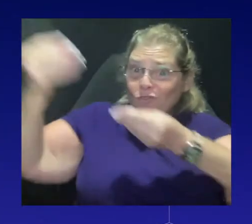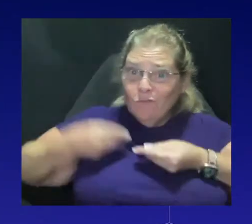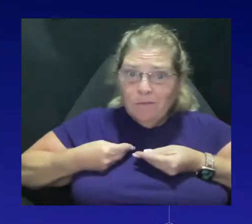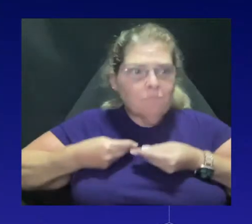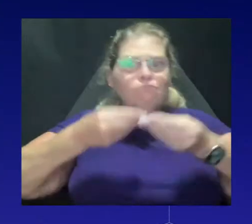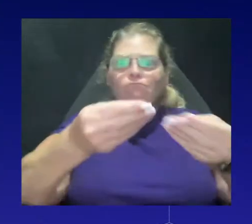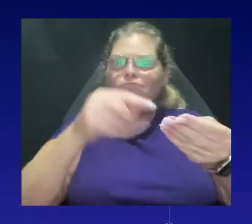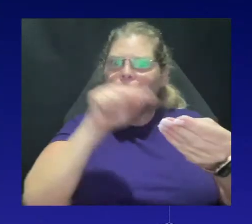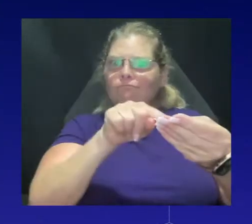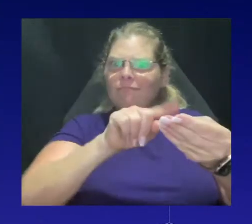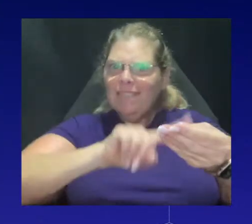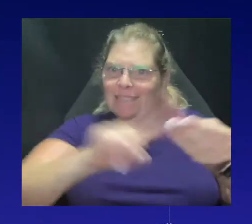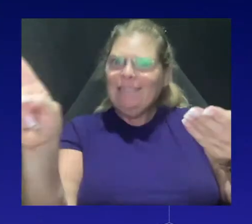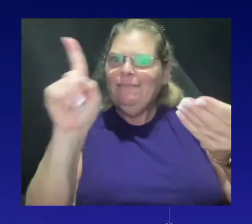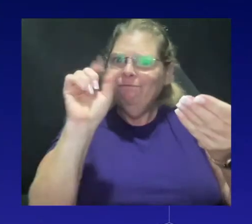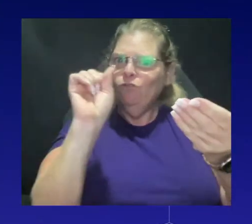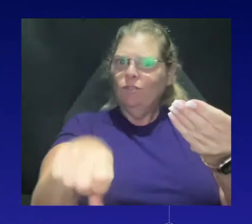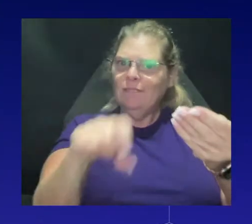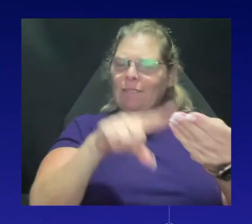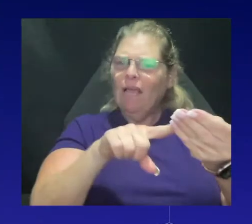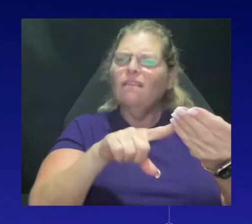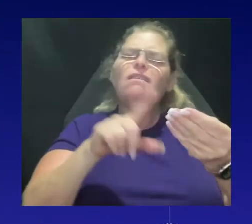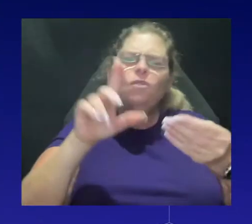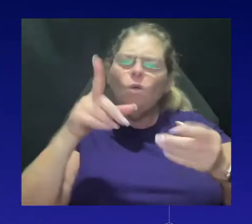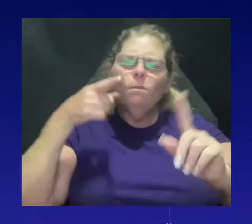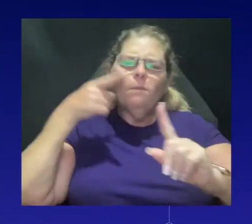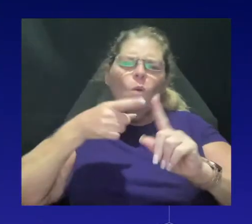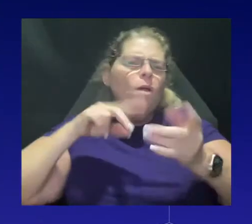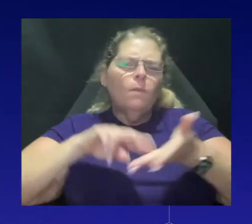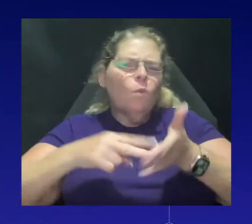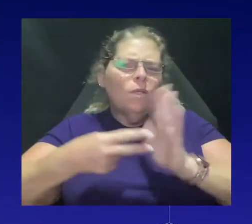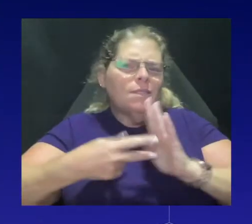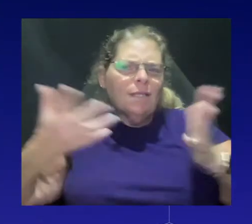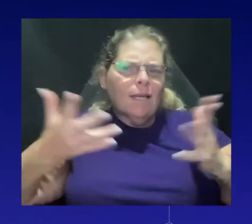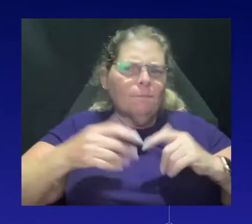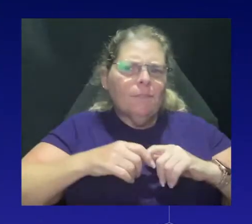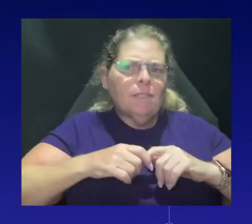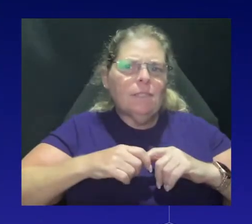succinctly, what does that mean when we talk about public health?